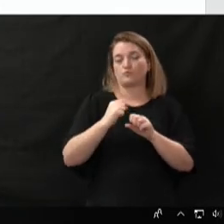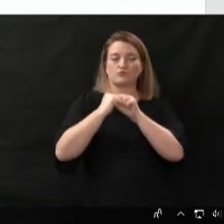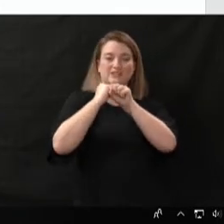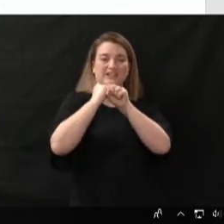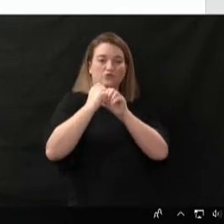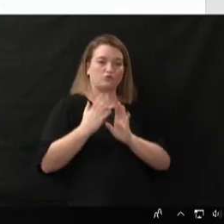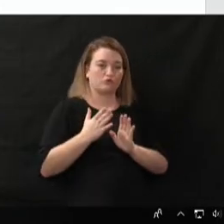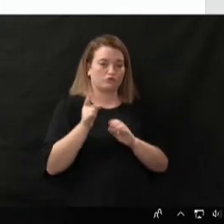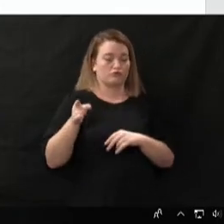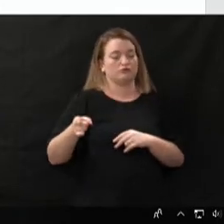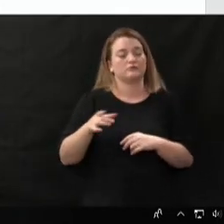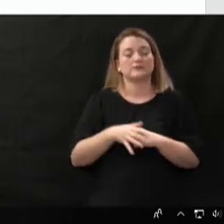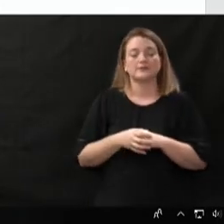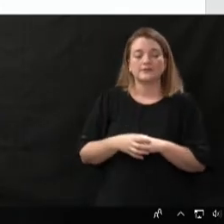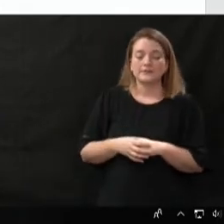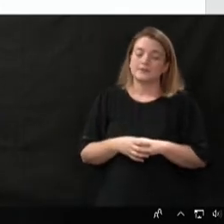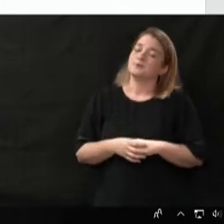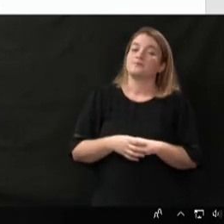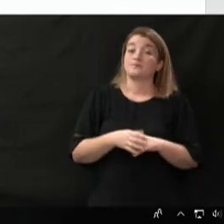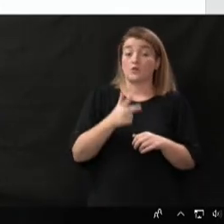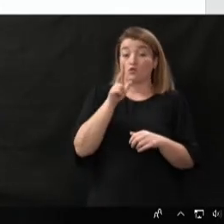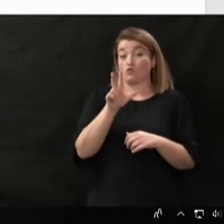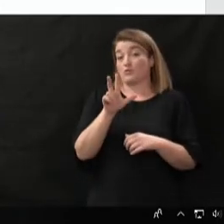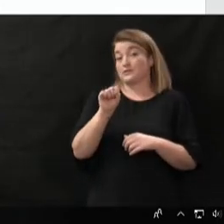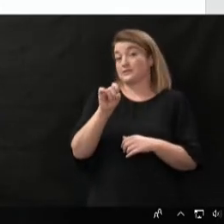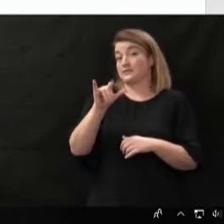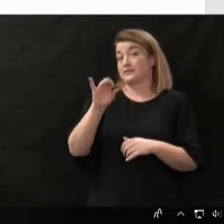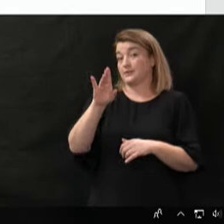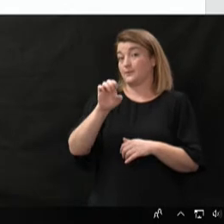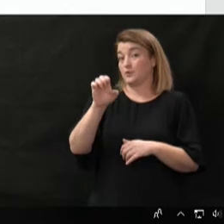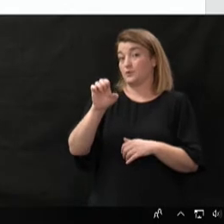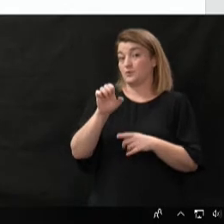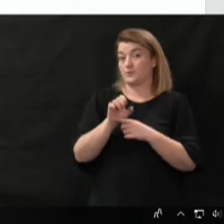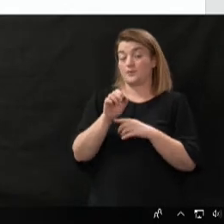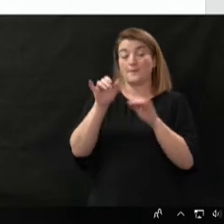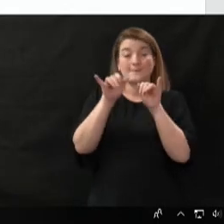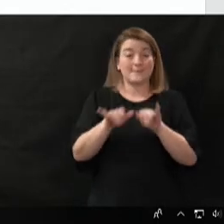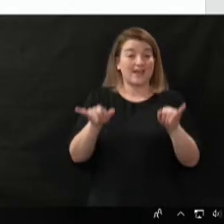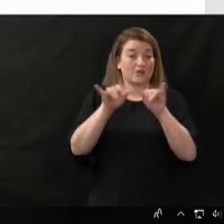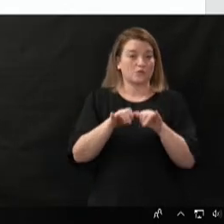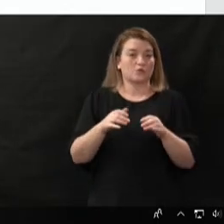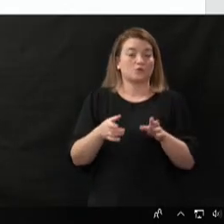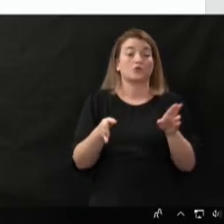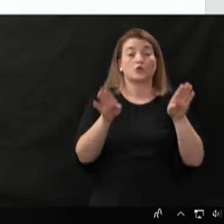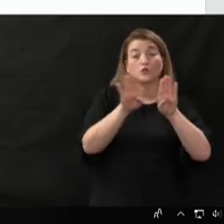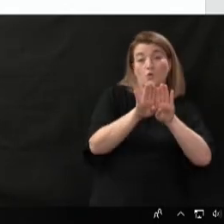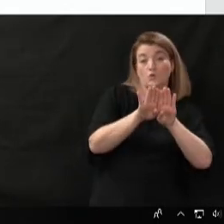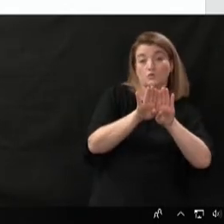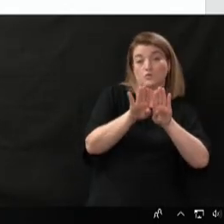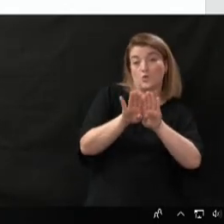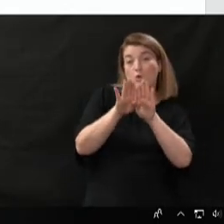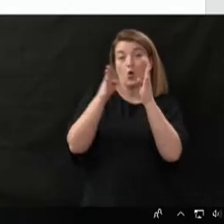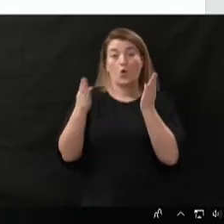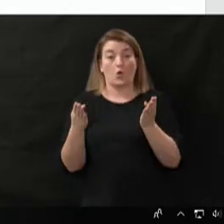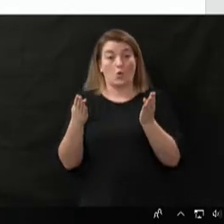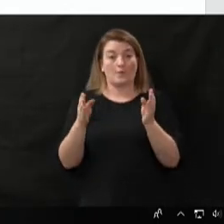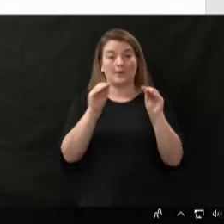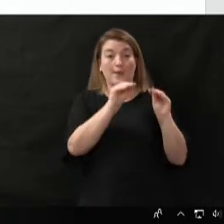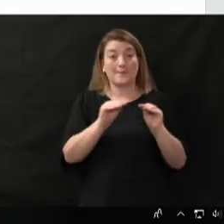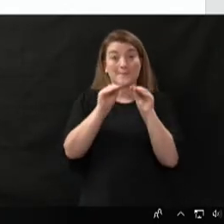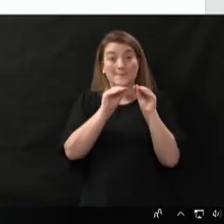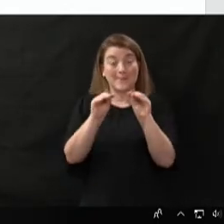And then yesterday, the three-syllable patterns that we talked about were closed, open, and magic